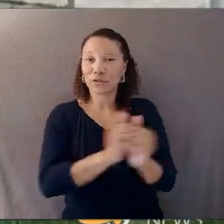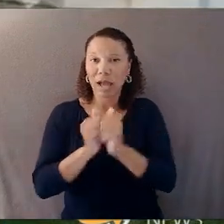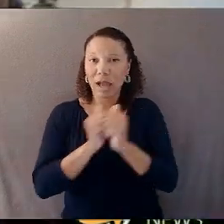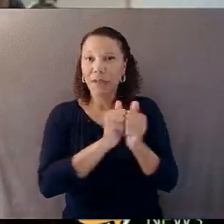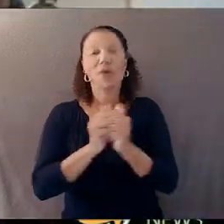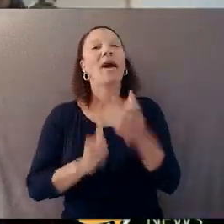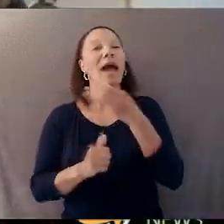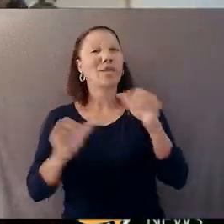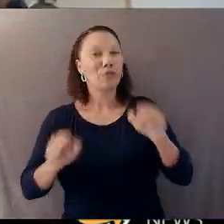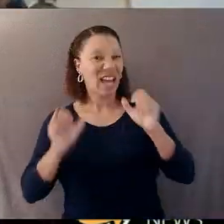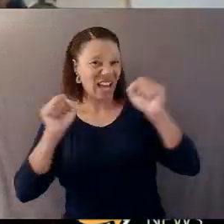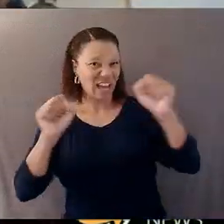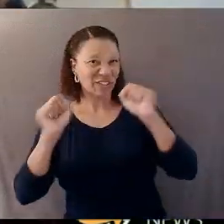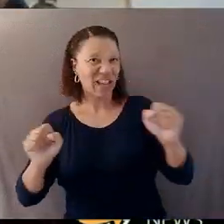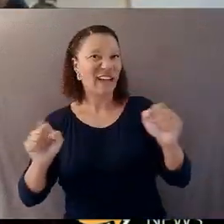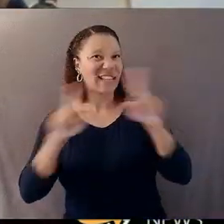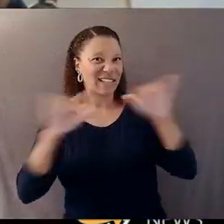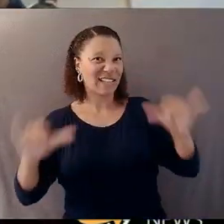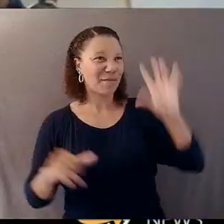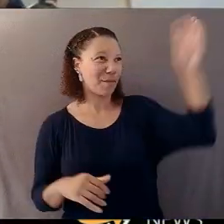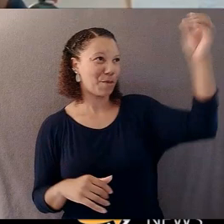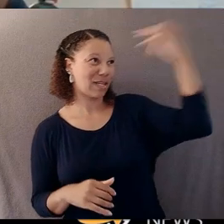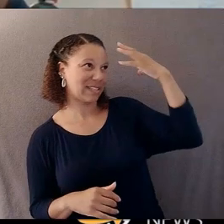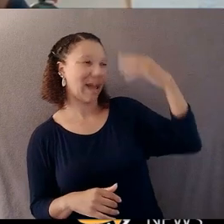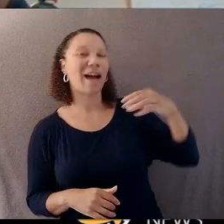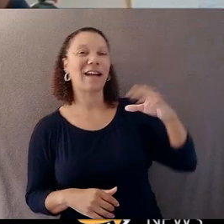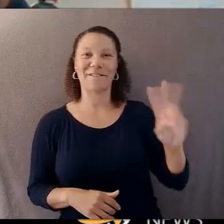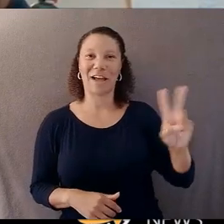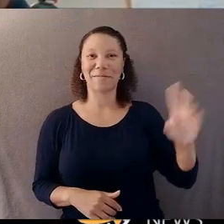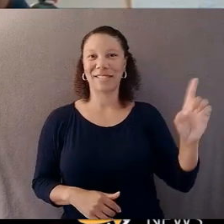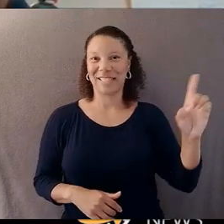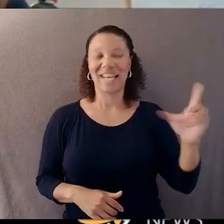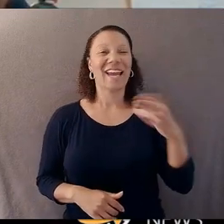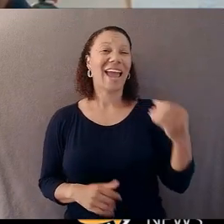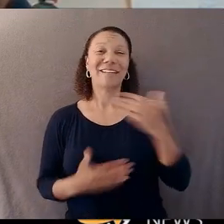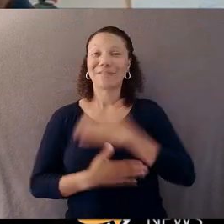sun, get your vitamin D, stay healthy, get your activity, and have fun this summer.